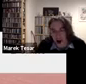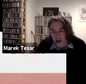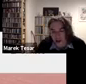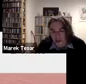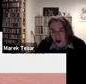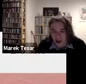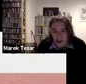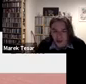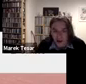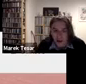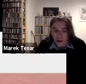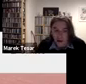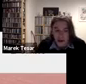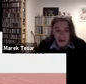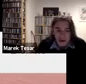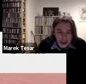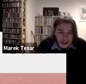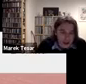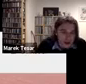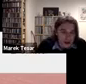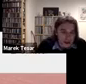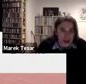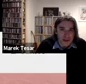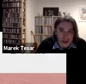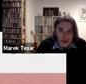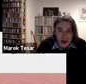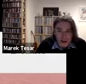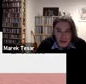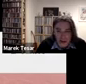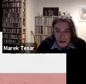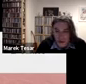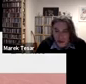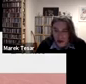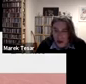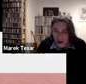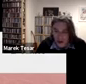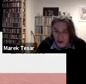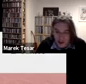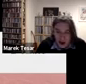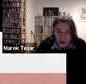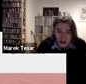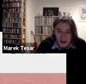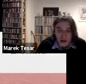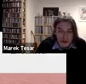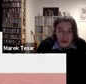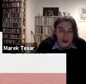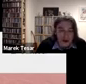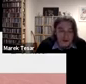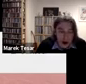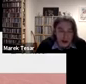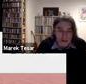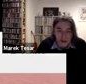by violence in Palestine, Israel. The RISI Steering Committee has written a statement on our website arguing that silence is not an